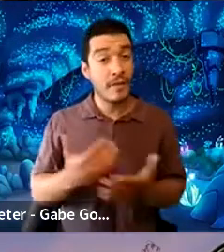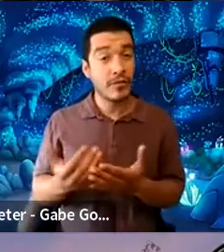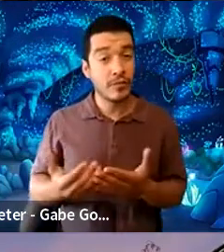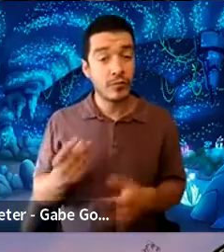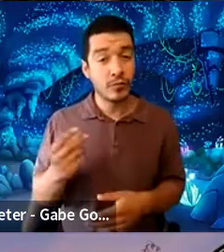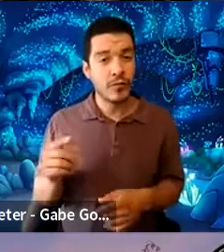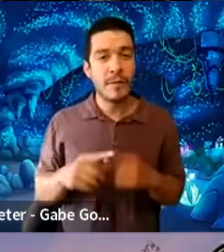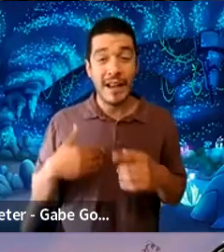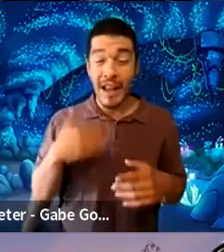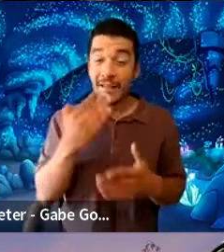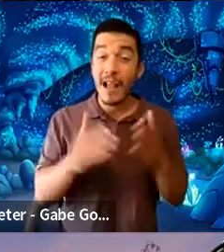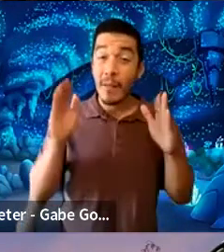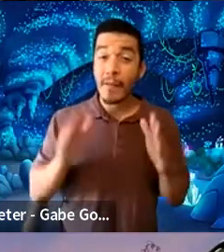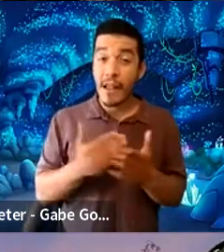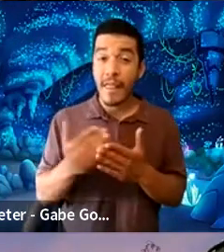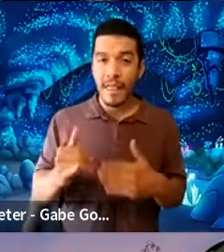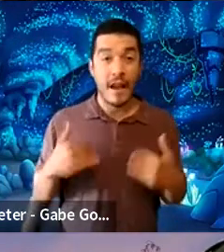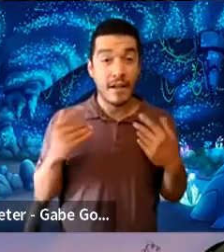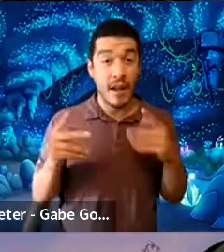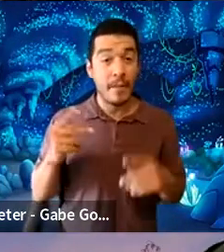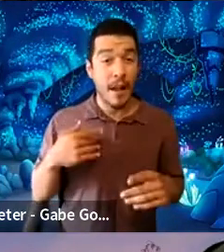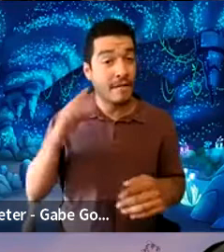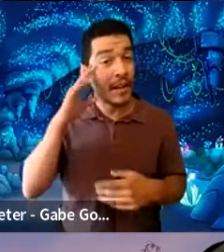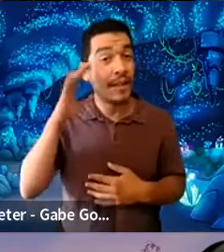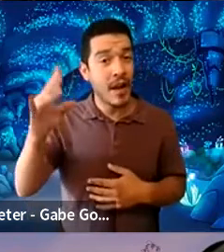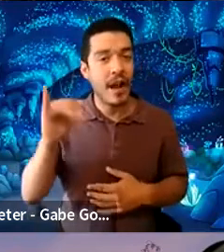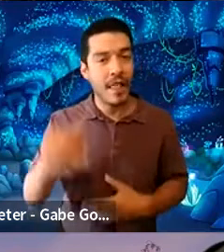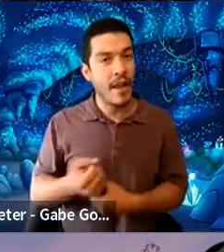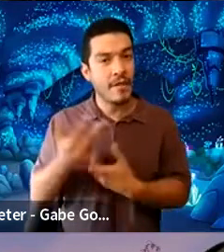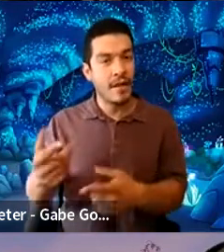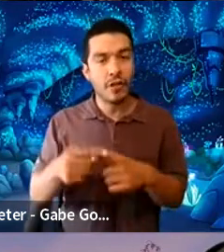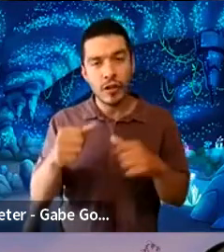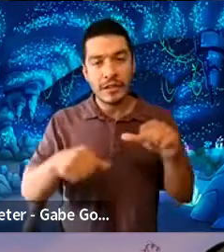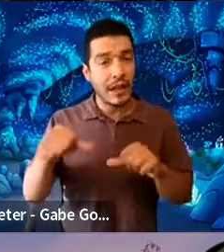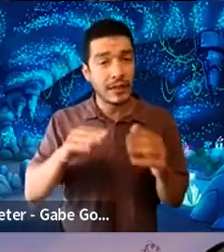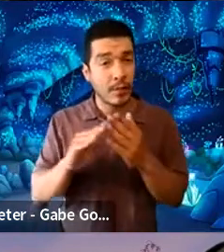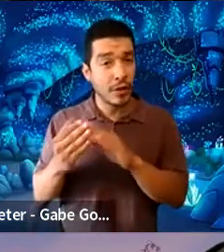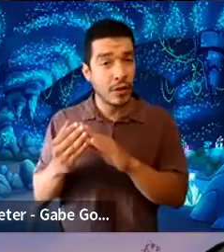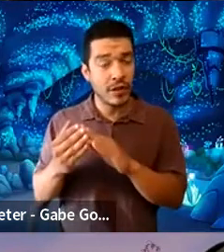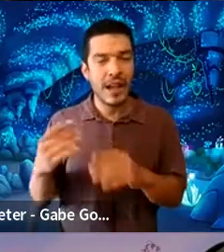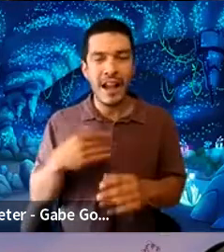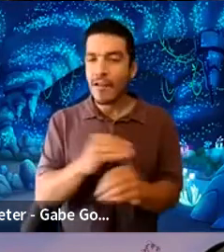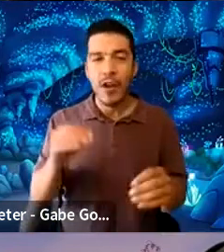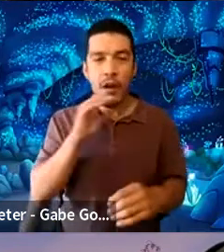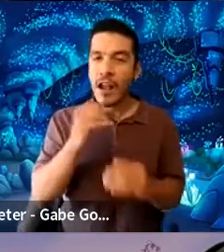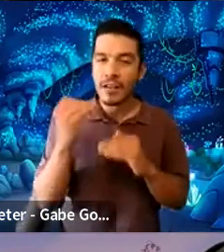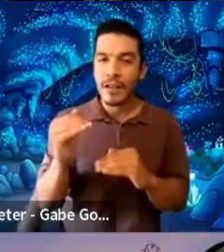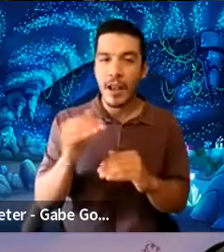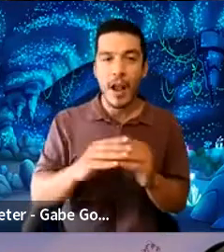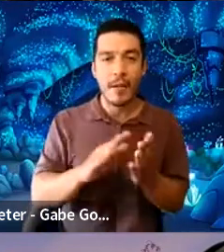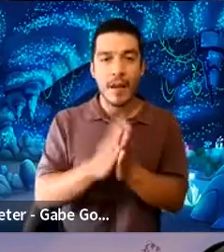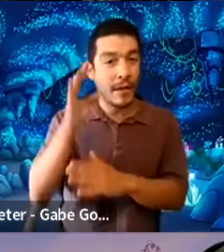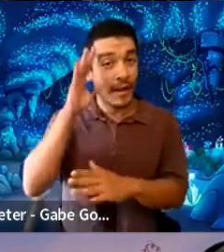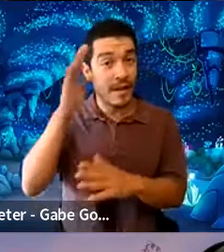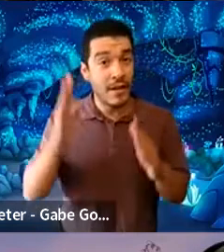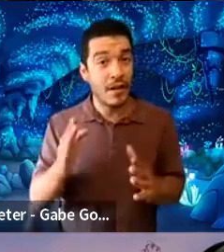some amazing things that young people have come up with that have contributed to the science community. And there's no age limit on being an inventor,